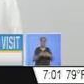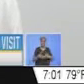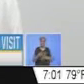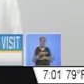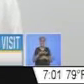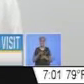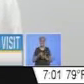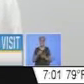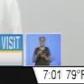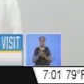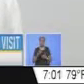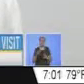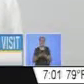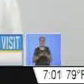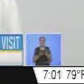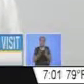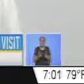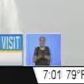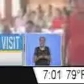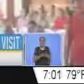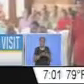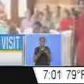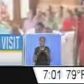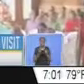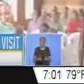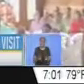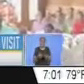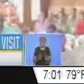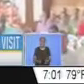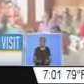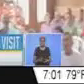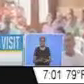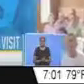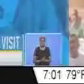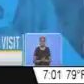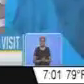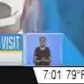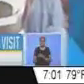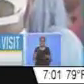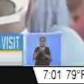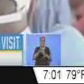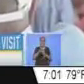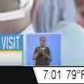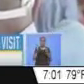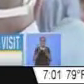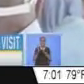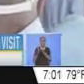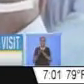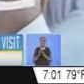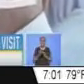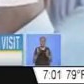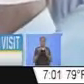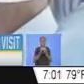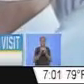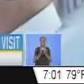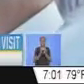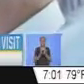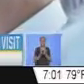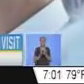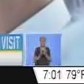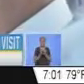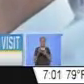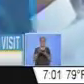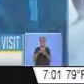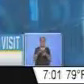economies as quickly as possible. After holding town meetings in Green Turtle, Guana, Manowar, and Elbow Keys